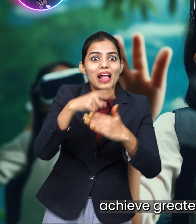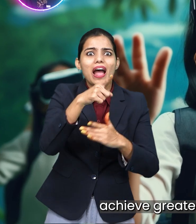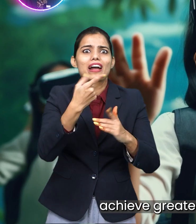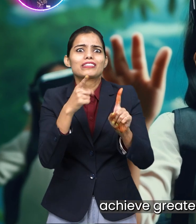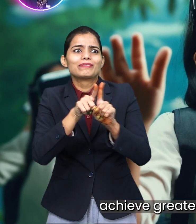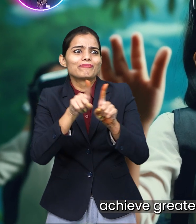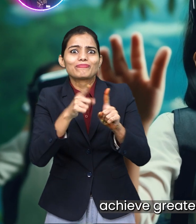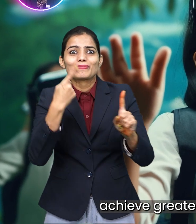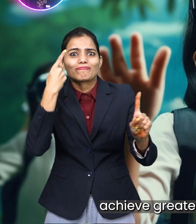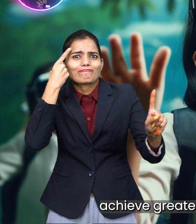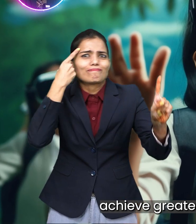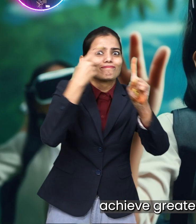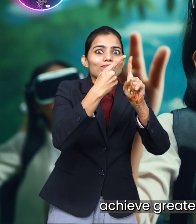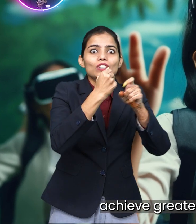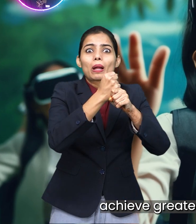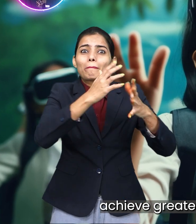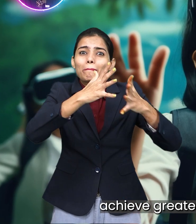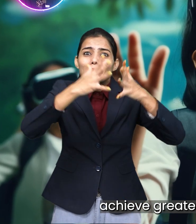and independence.